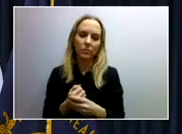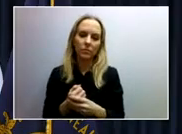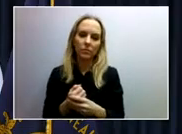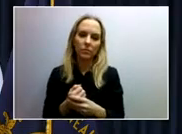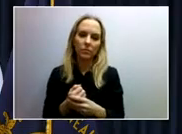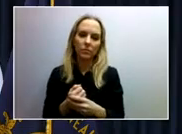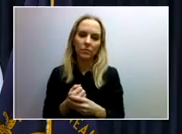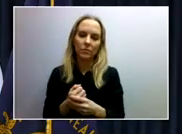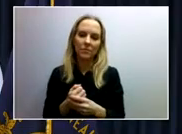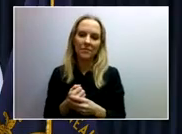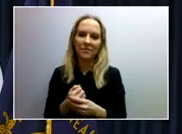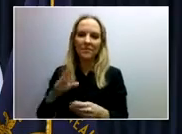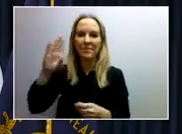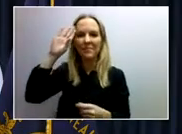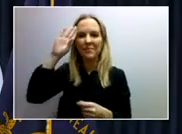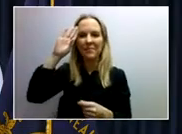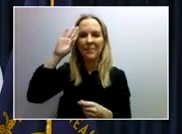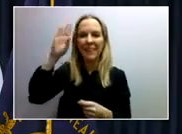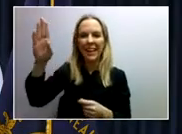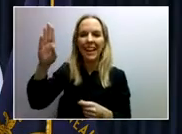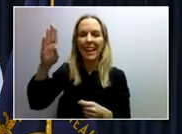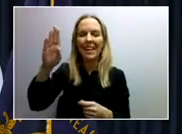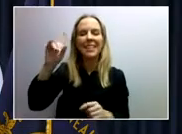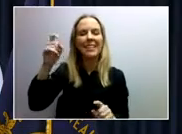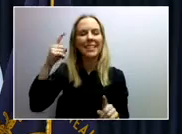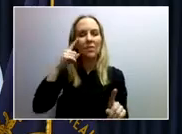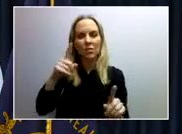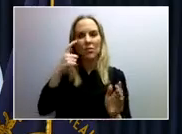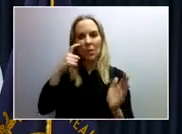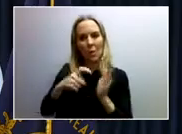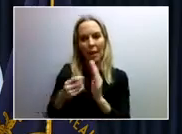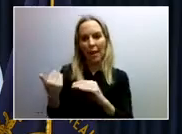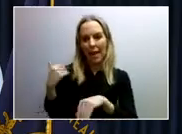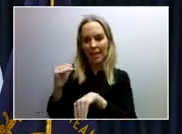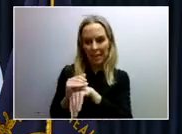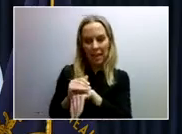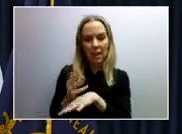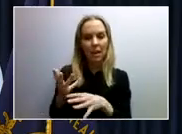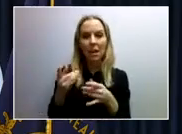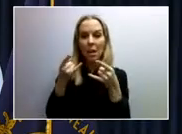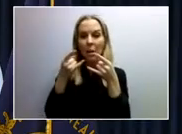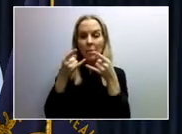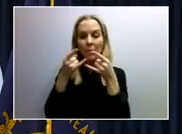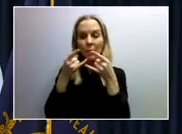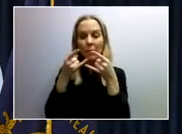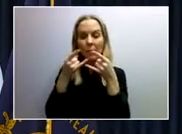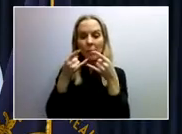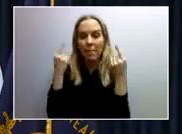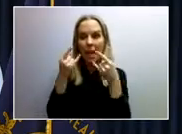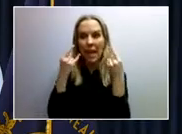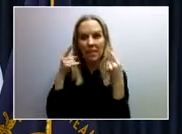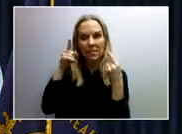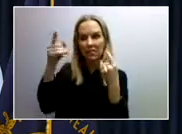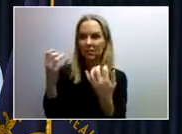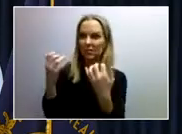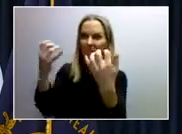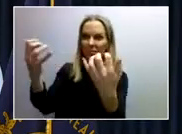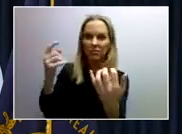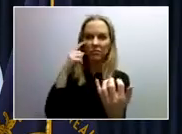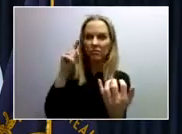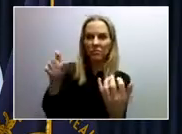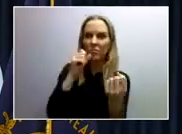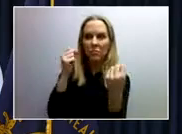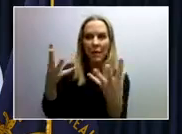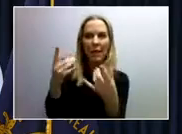Hi, Governor. As you may have noticed last night, there's not a lot of masking going on at the General Assembly up at the Capitol right now. And there